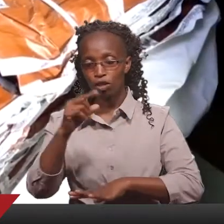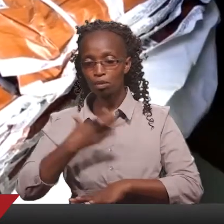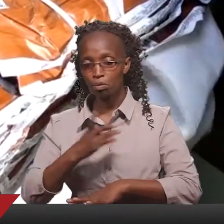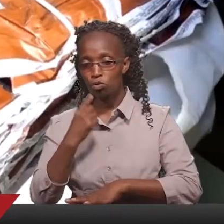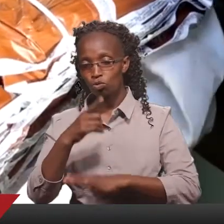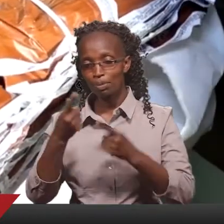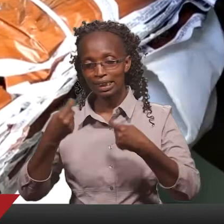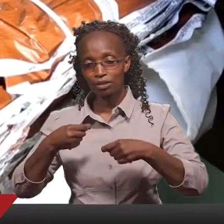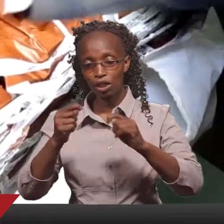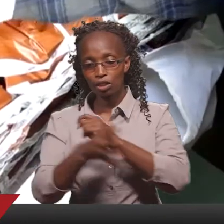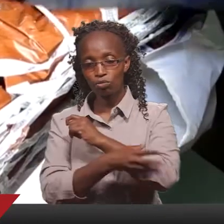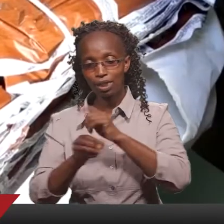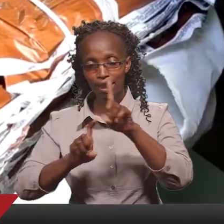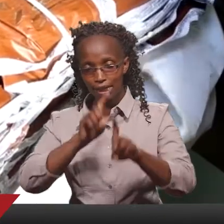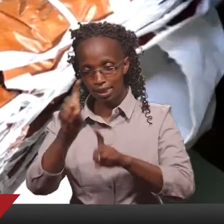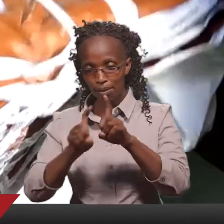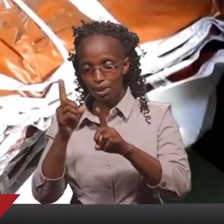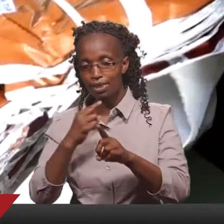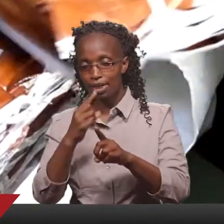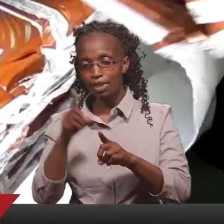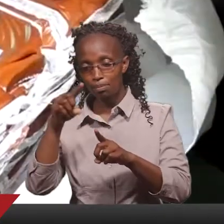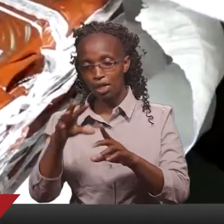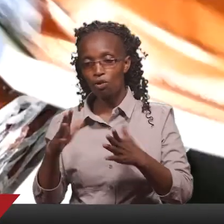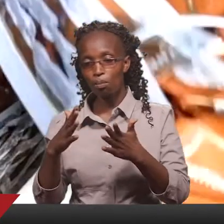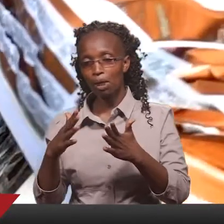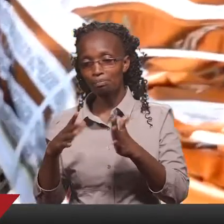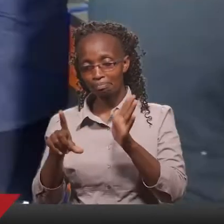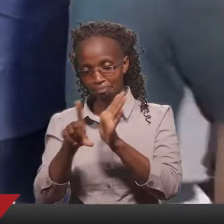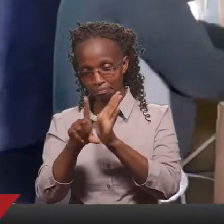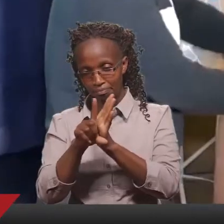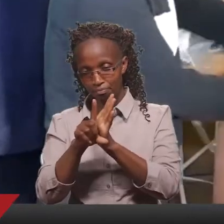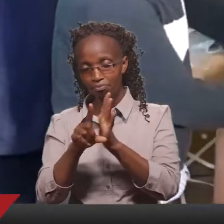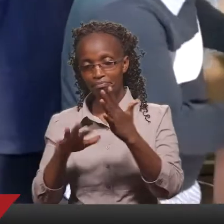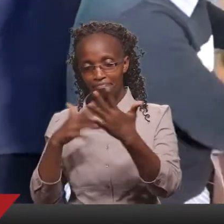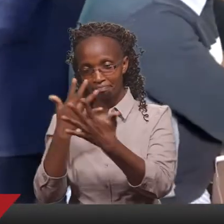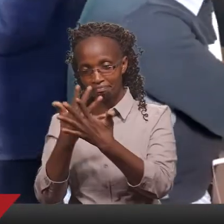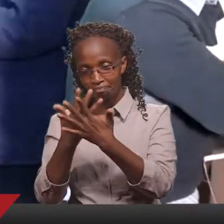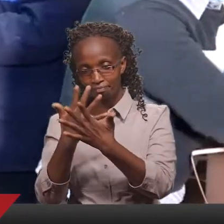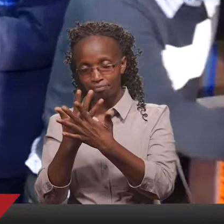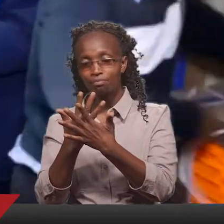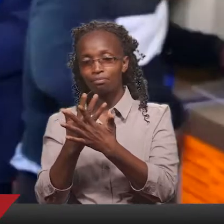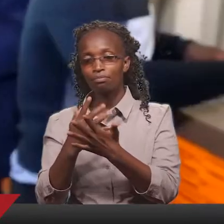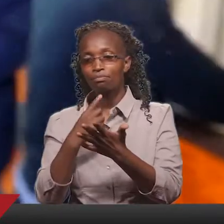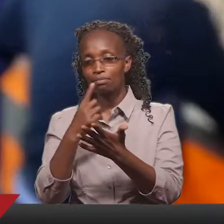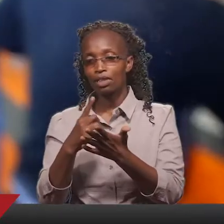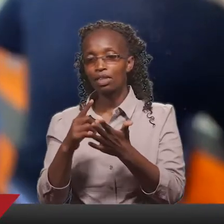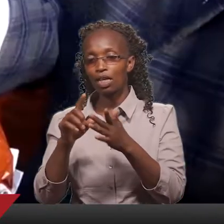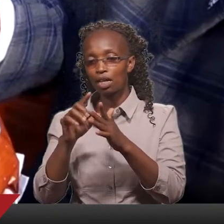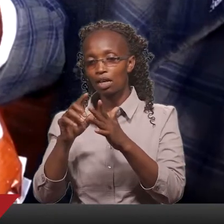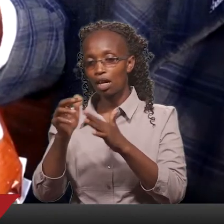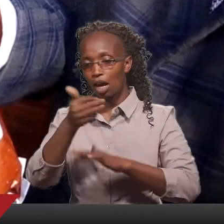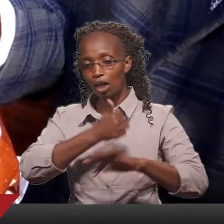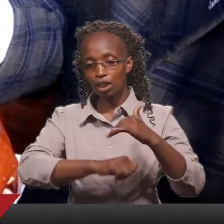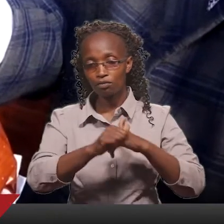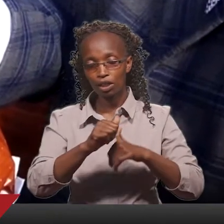amewaonya watakaojaribu kuibia mtihani huo, akisema kwamba watakumbana na mkono wa sheria. Alisema haya alipoongoza shughuli